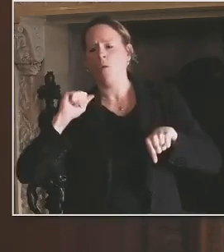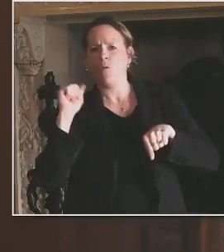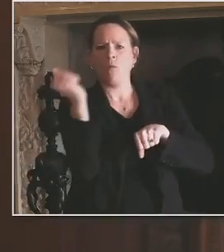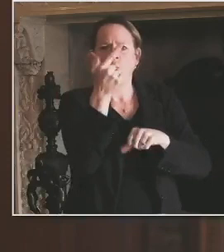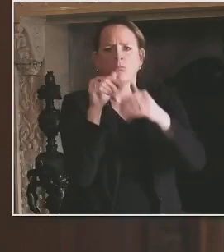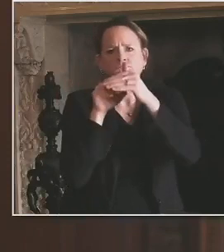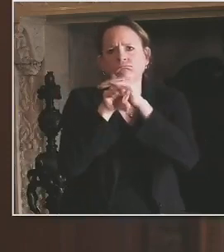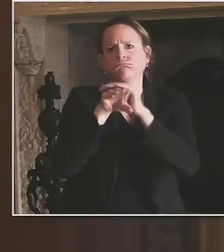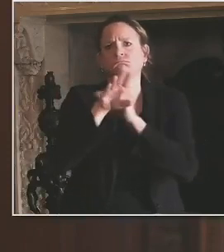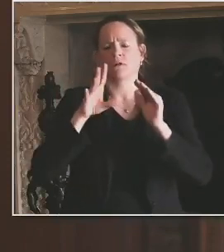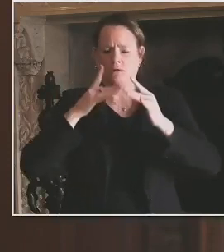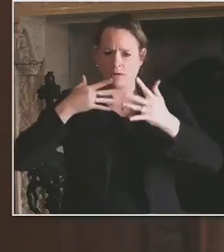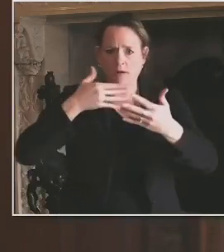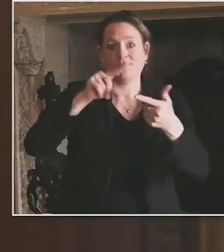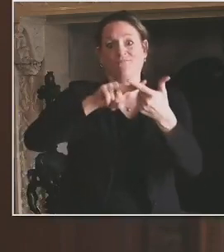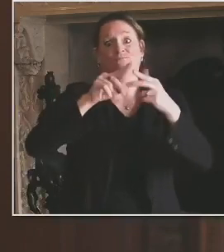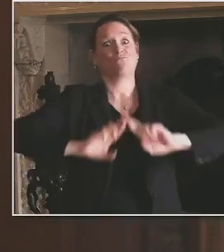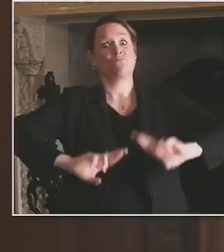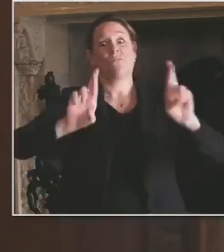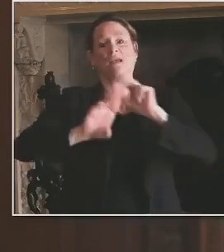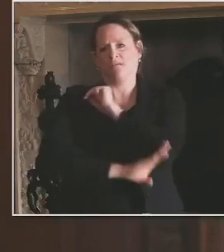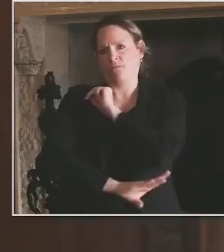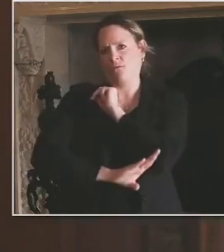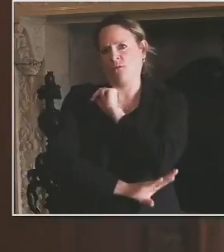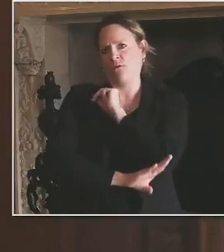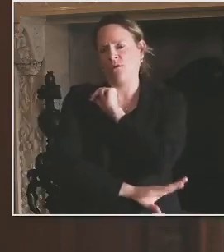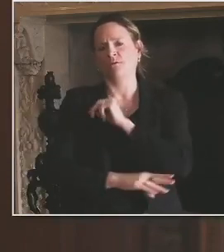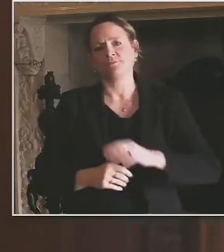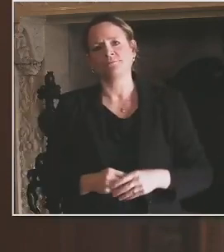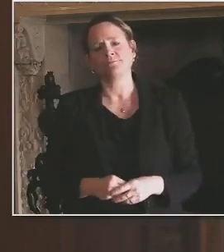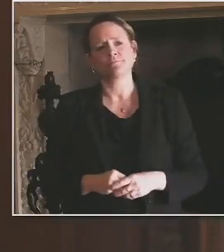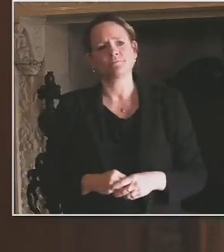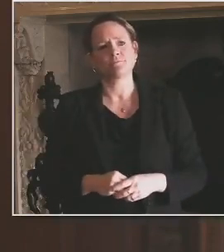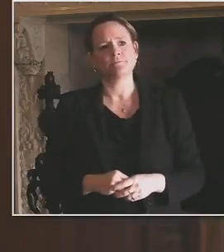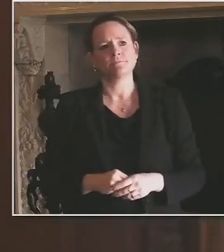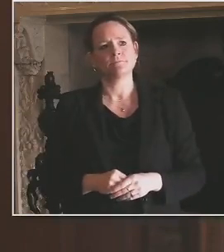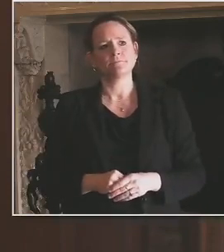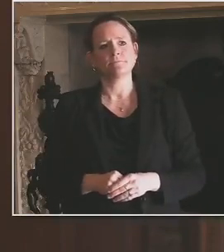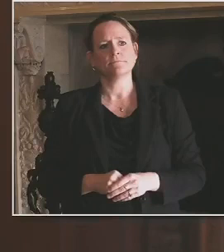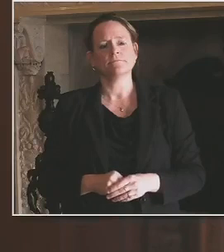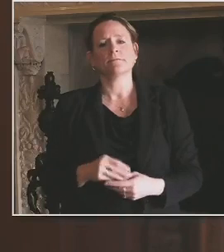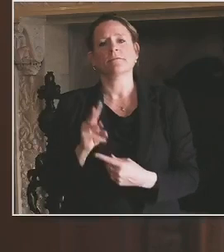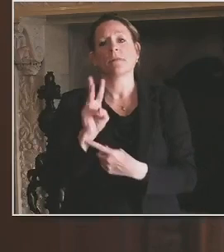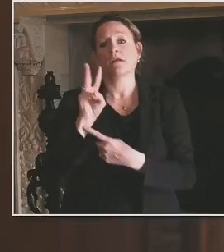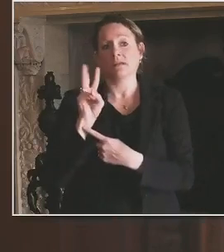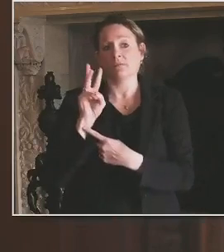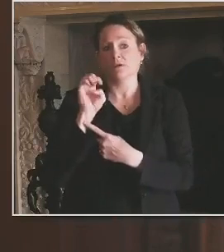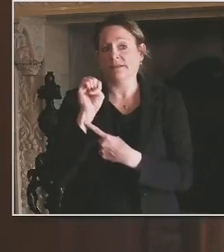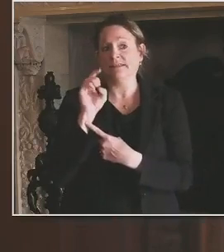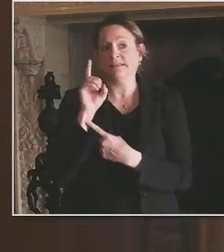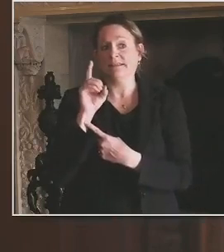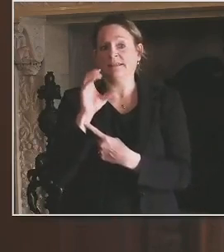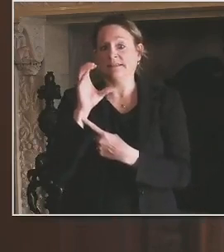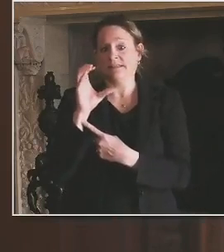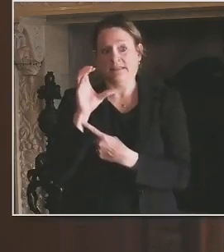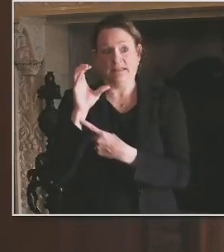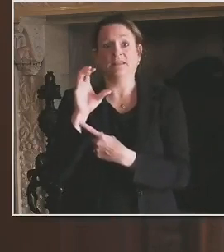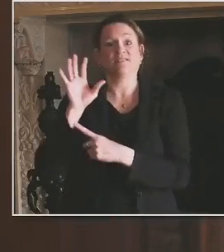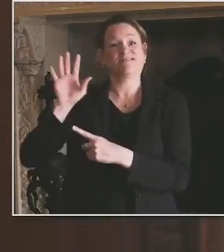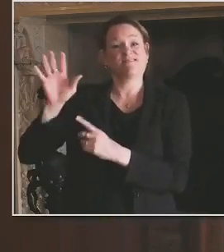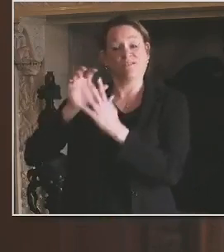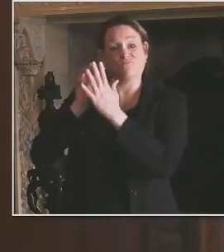and working through COVID-19. At the end of the day, what the WEDC report shows and what we knew already